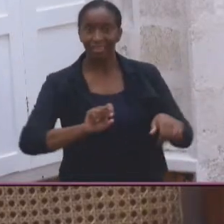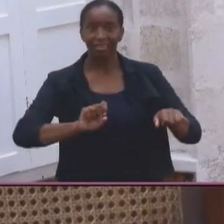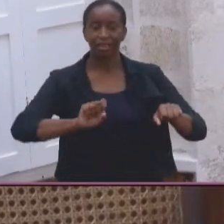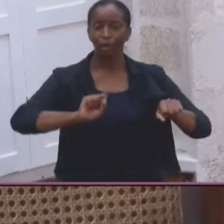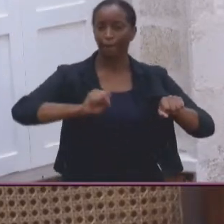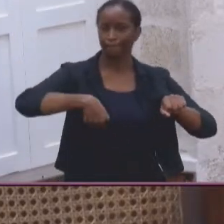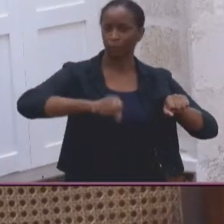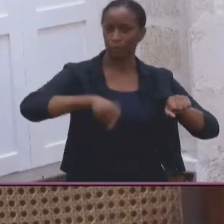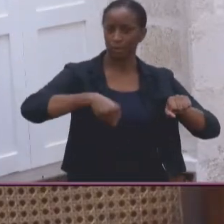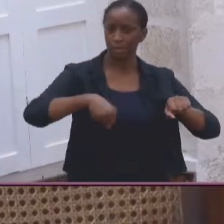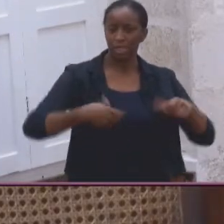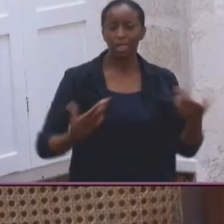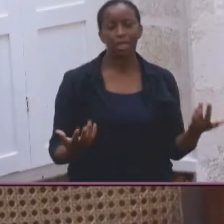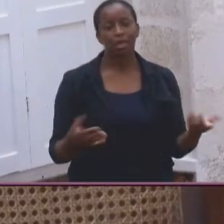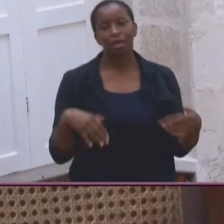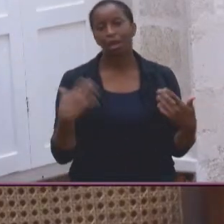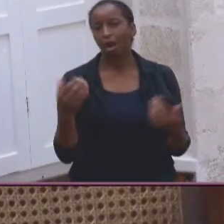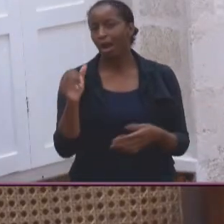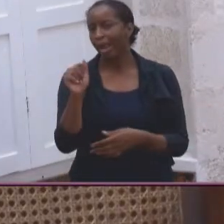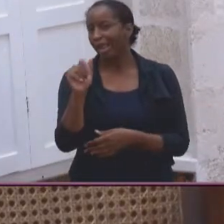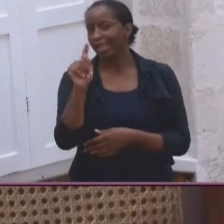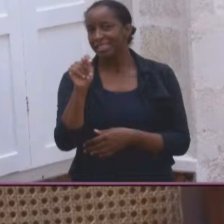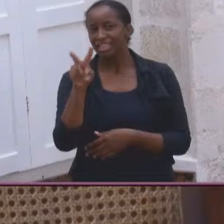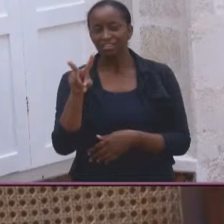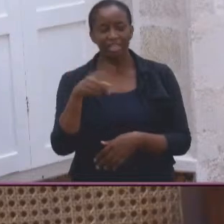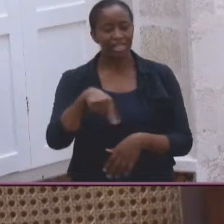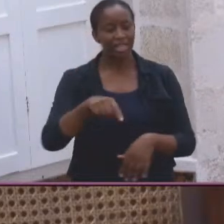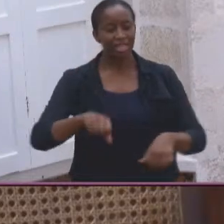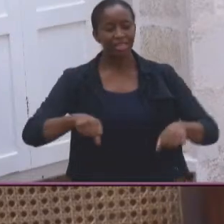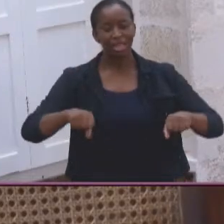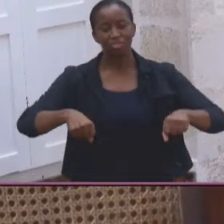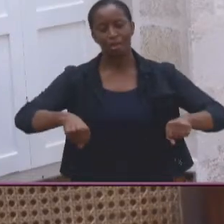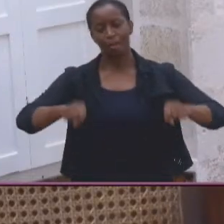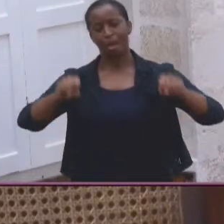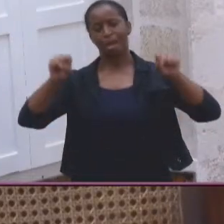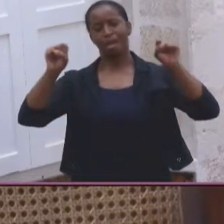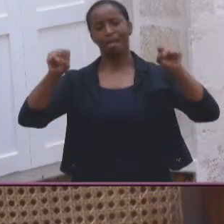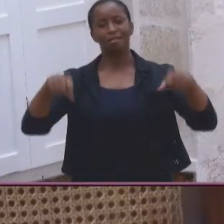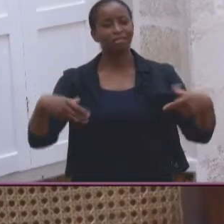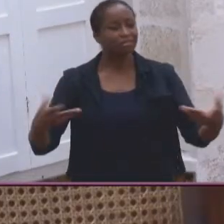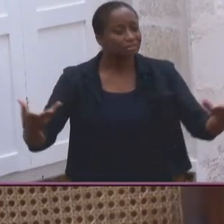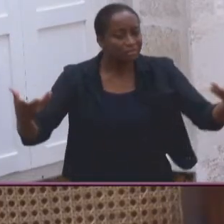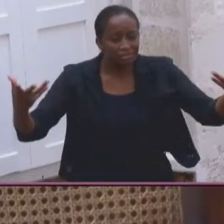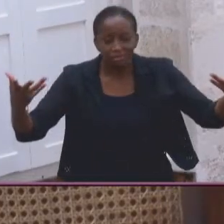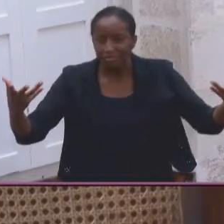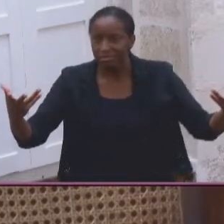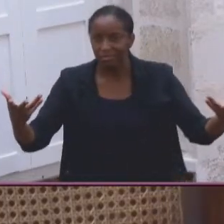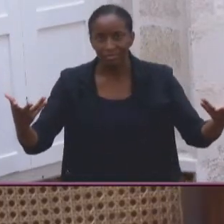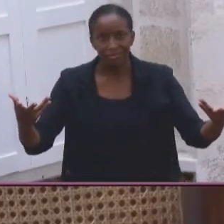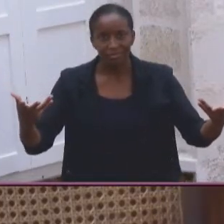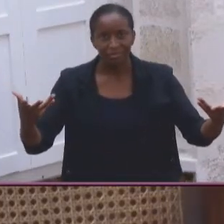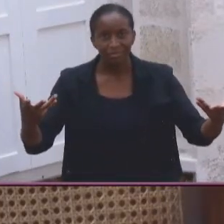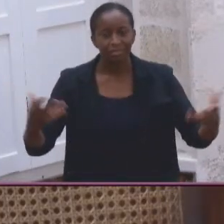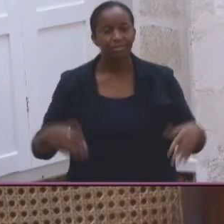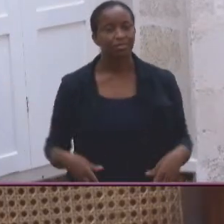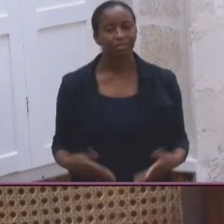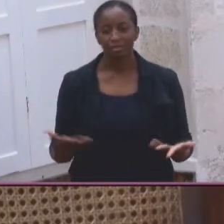they call them, doing wheelies up and down the highway all the time, sir, at what point in time are we going to deal with